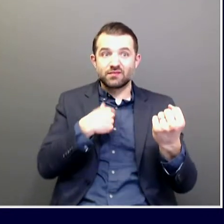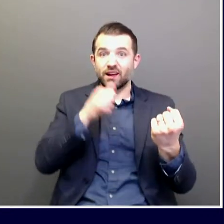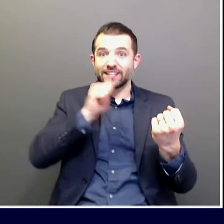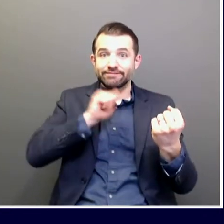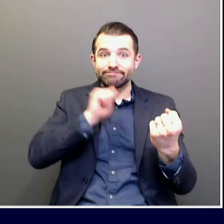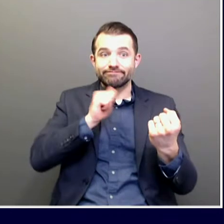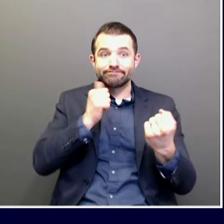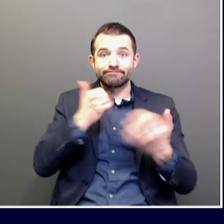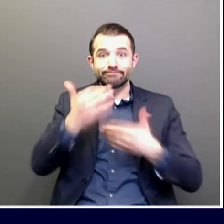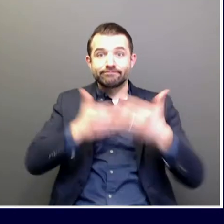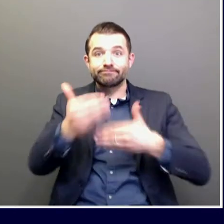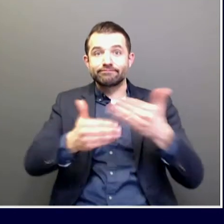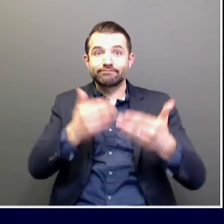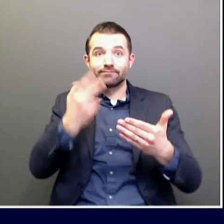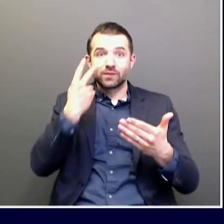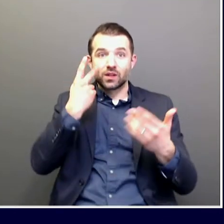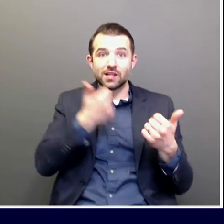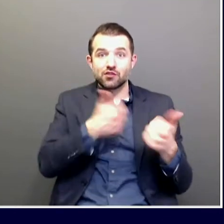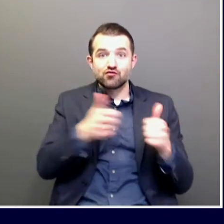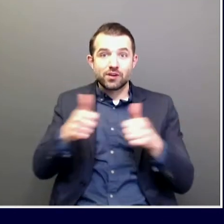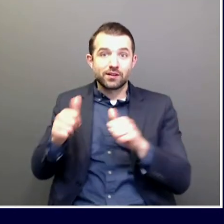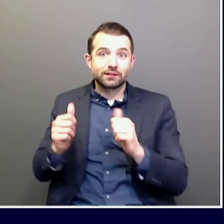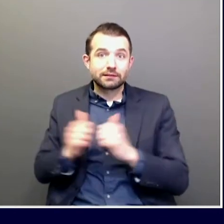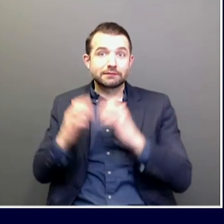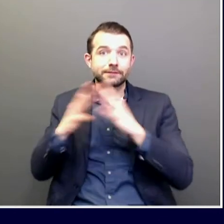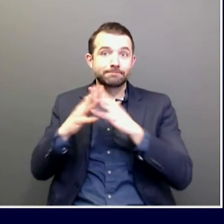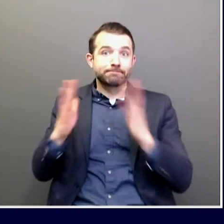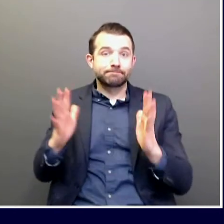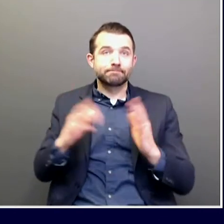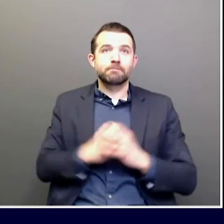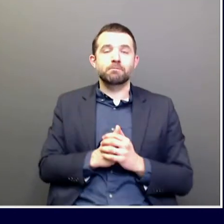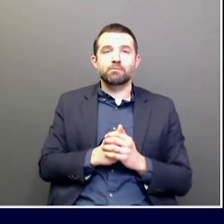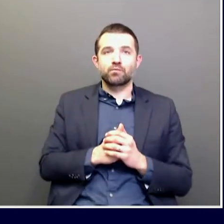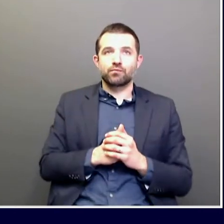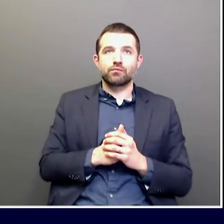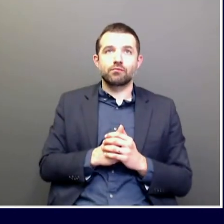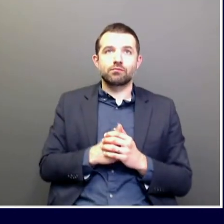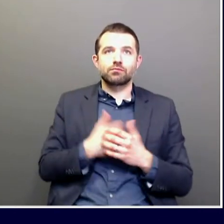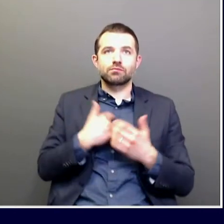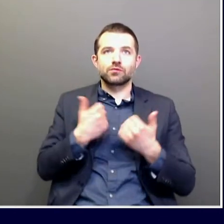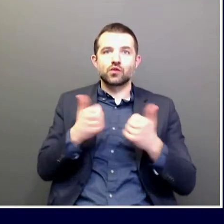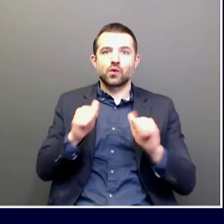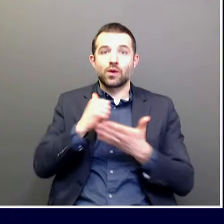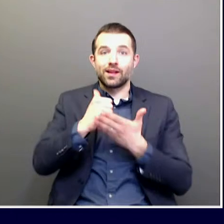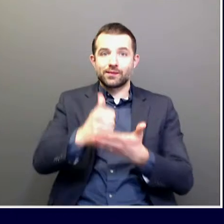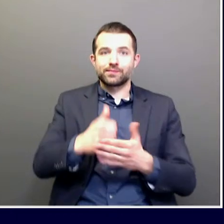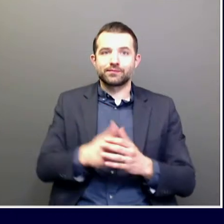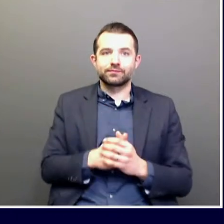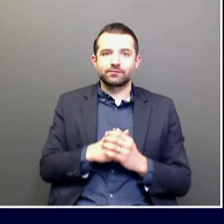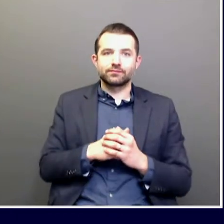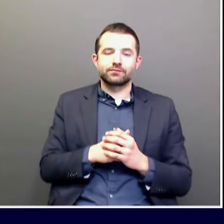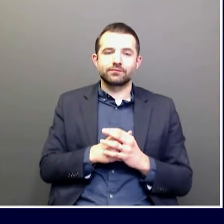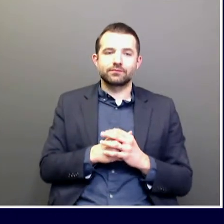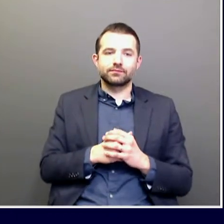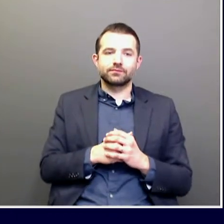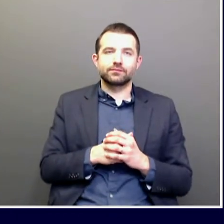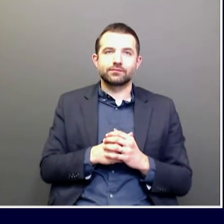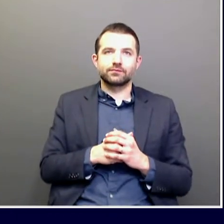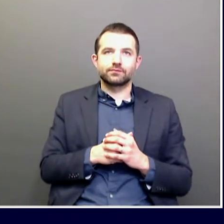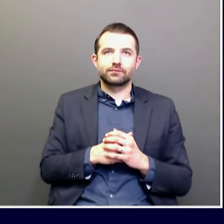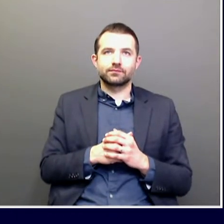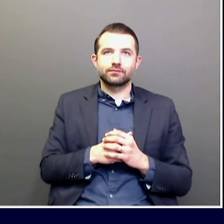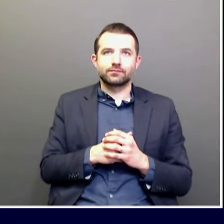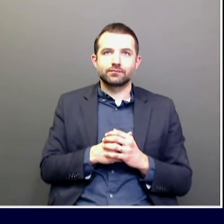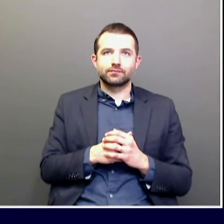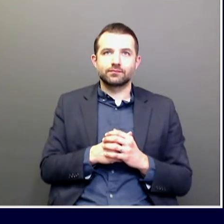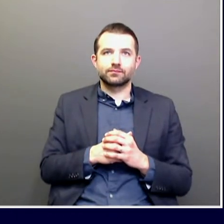not meeting an antibody threshold. Could you kind of address what is known about the effectiveness of this vaccine? Yep. So more will come